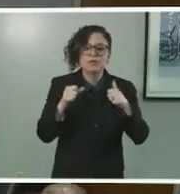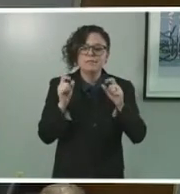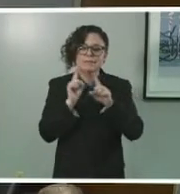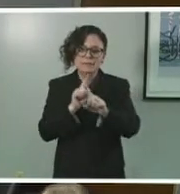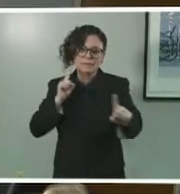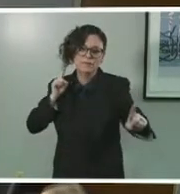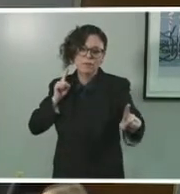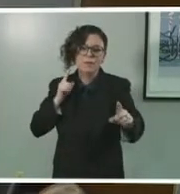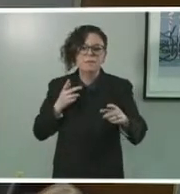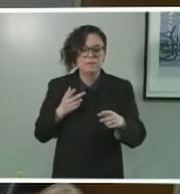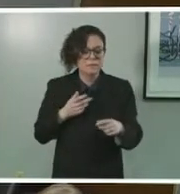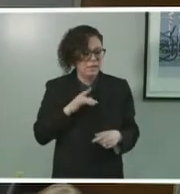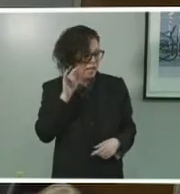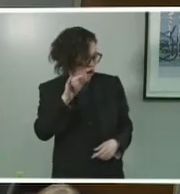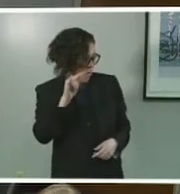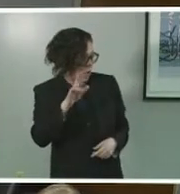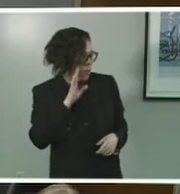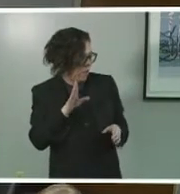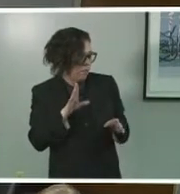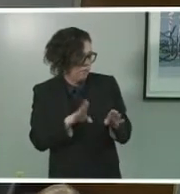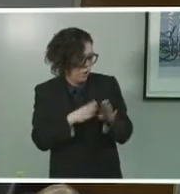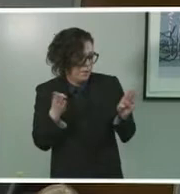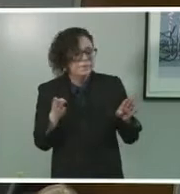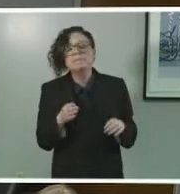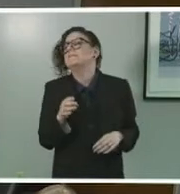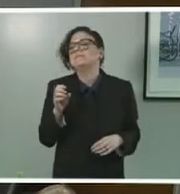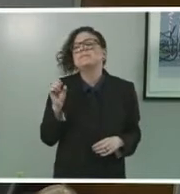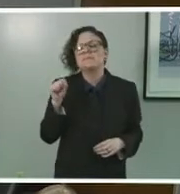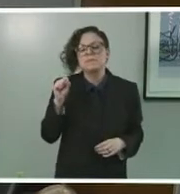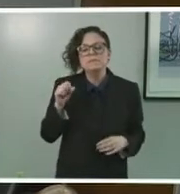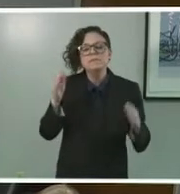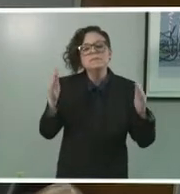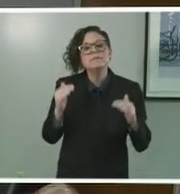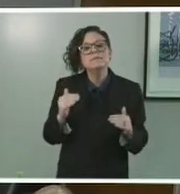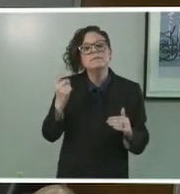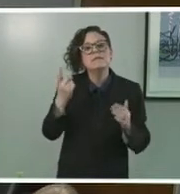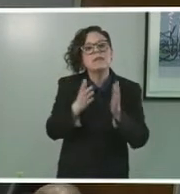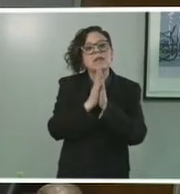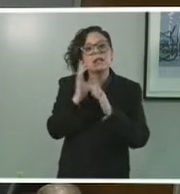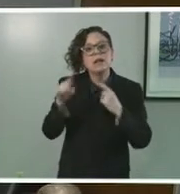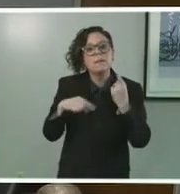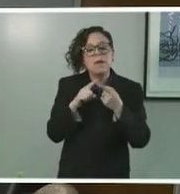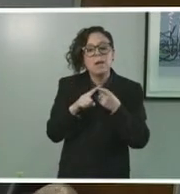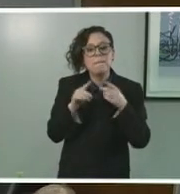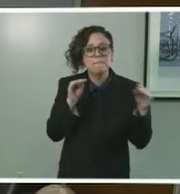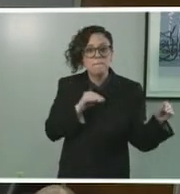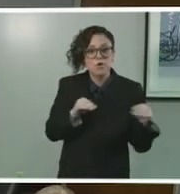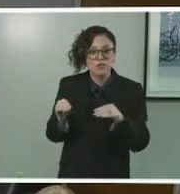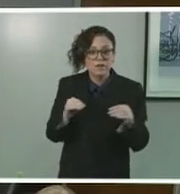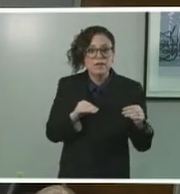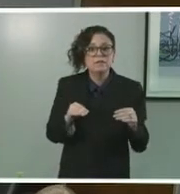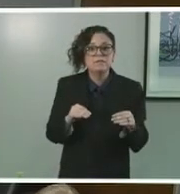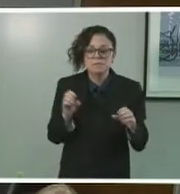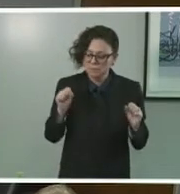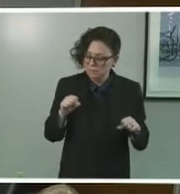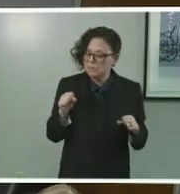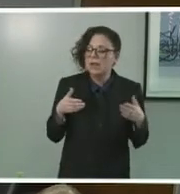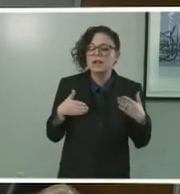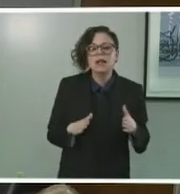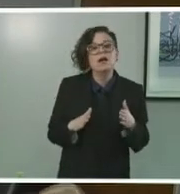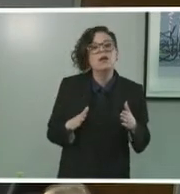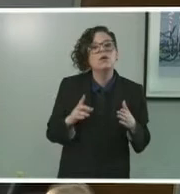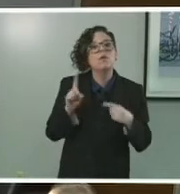Open. Yep. Specific exemption for that. Somebody else asked about moving, which we already answered. That's allowed.